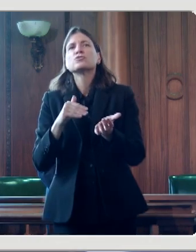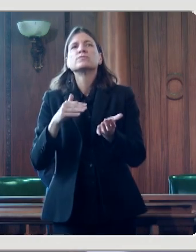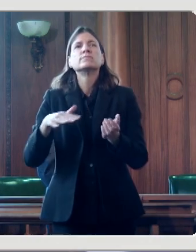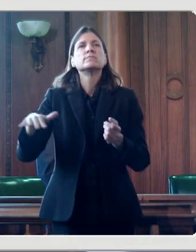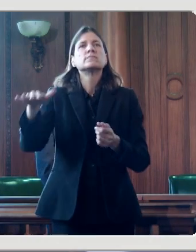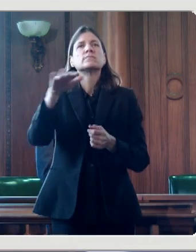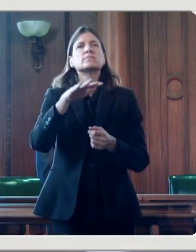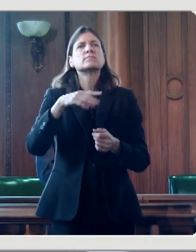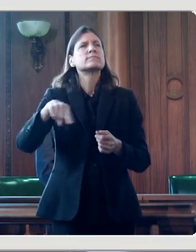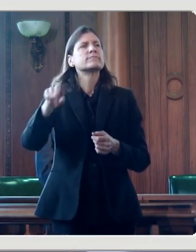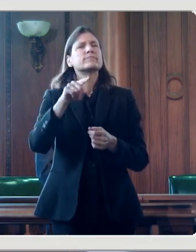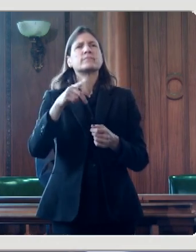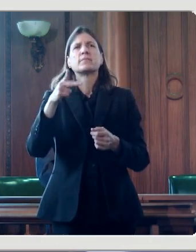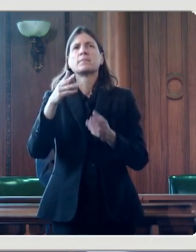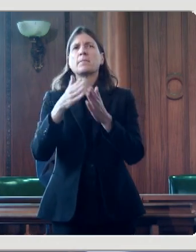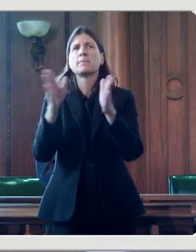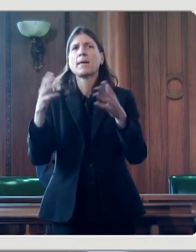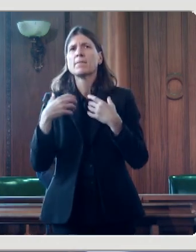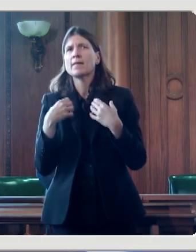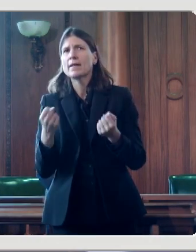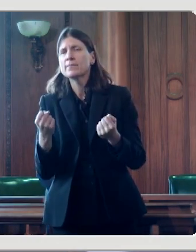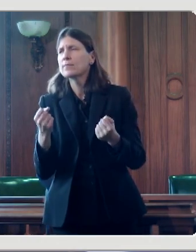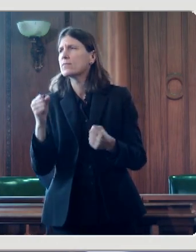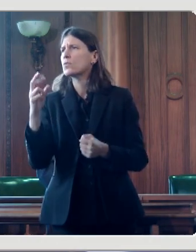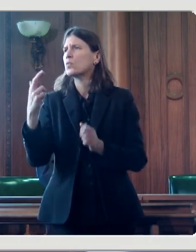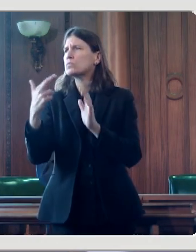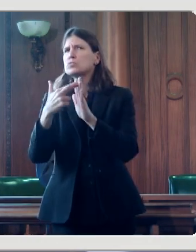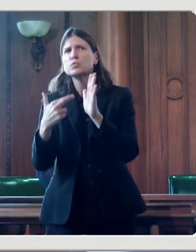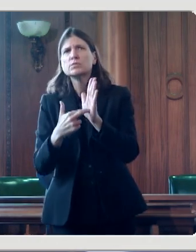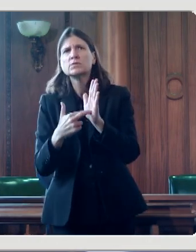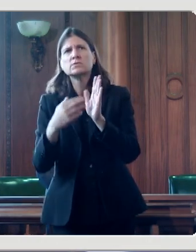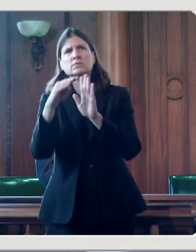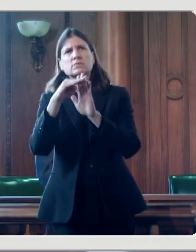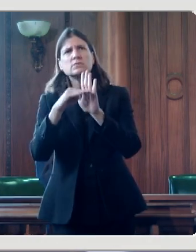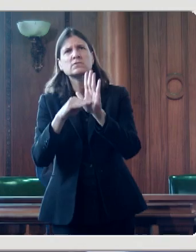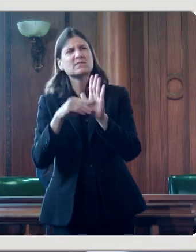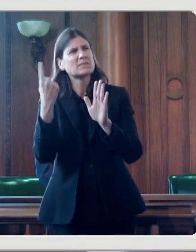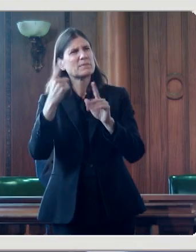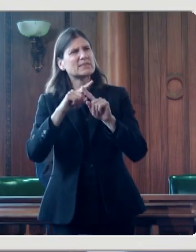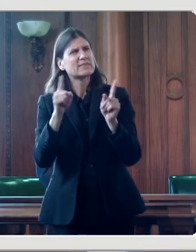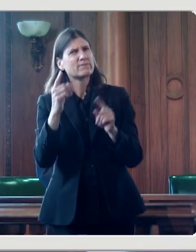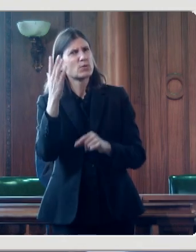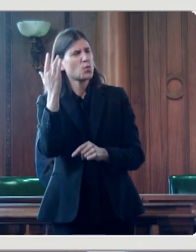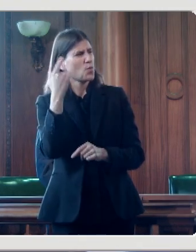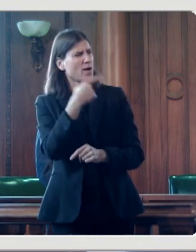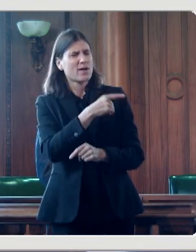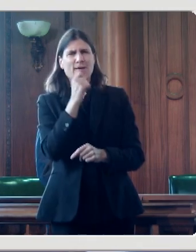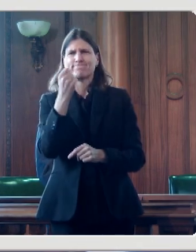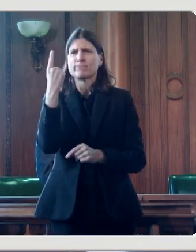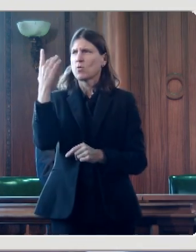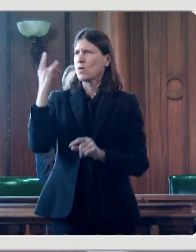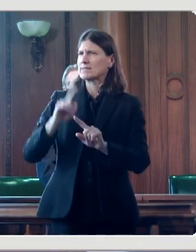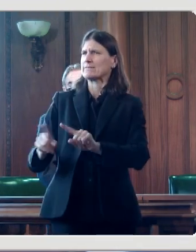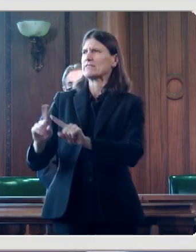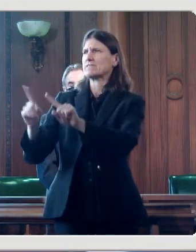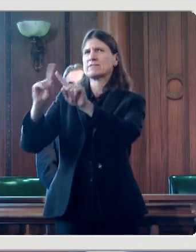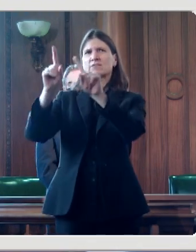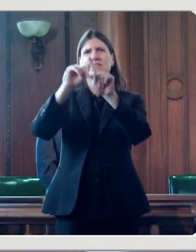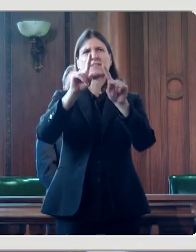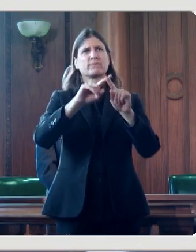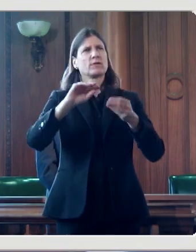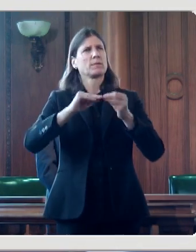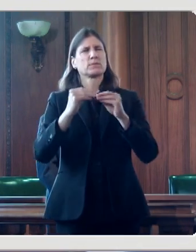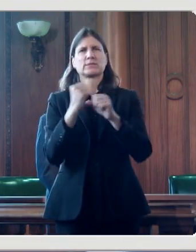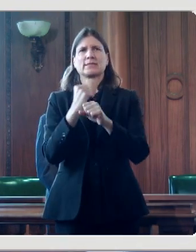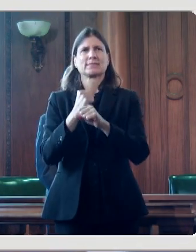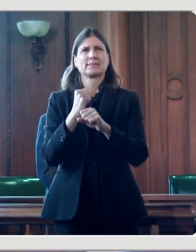any other type of community level change is making for a slightly different circumstances in Connecticut? And again, it's not exactly a